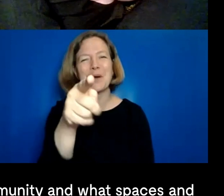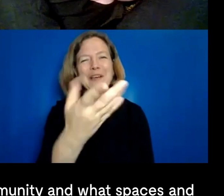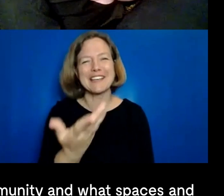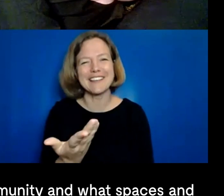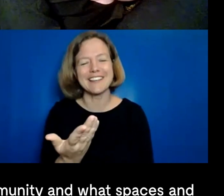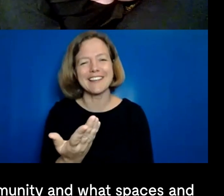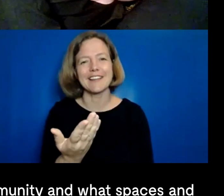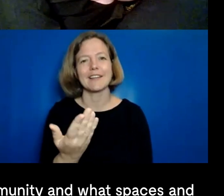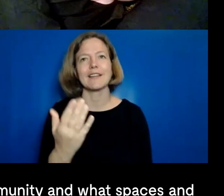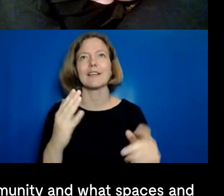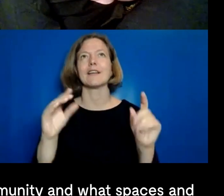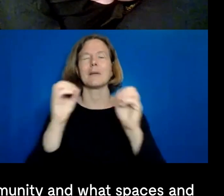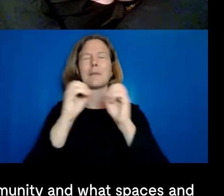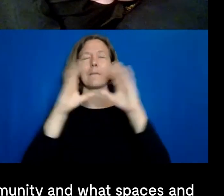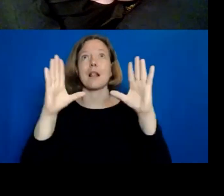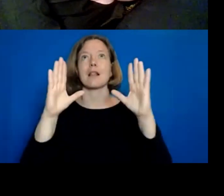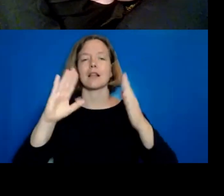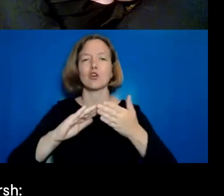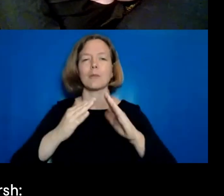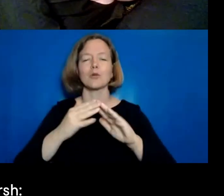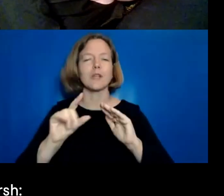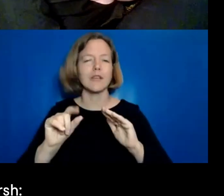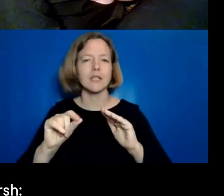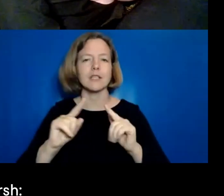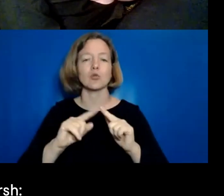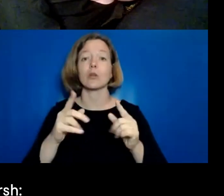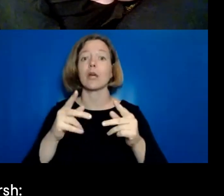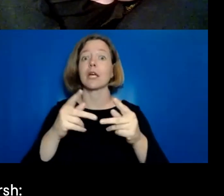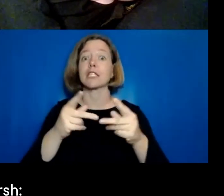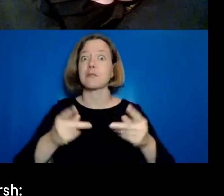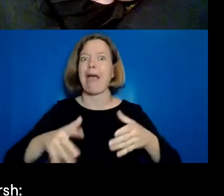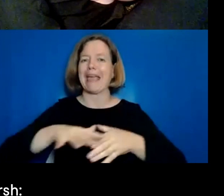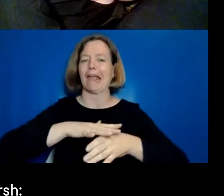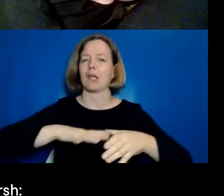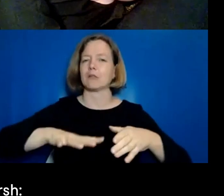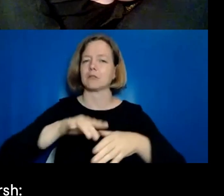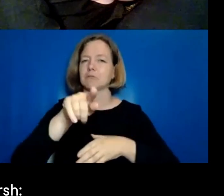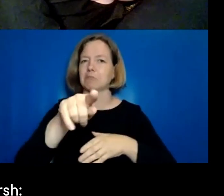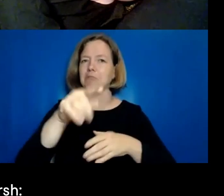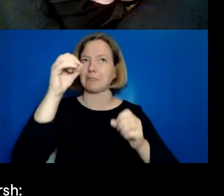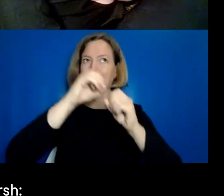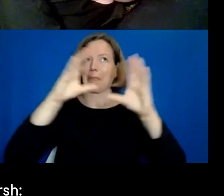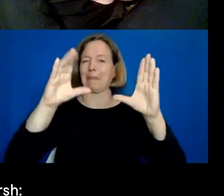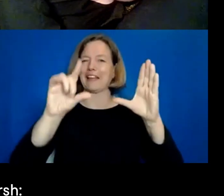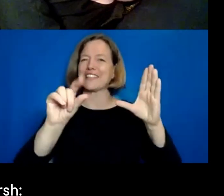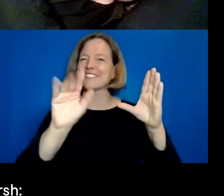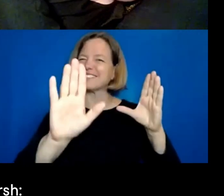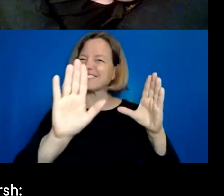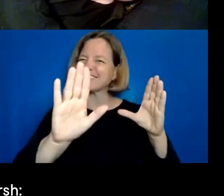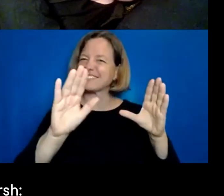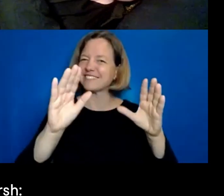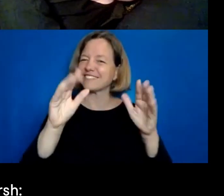what spaces and where are the spaces? I think, Noah, if you don't mind, because I